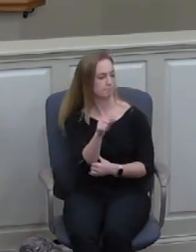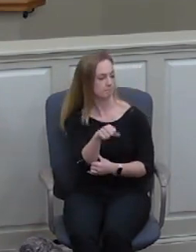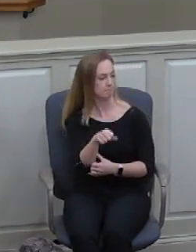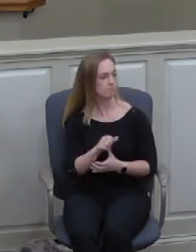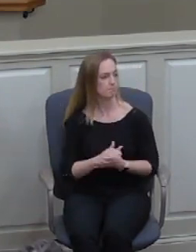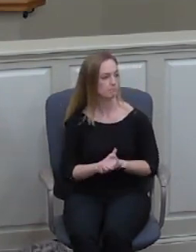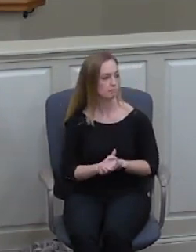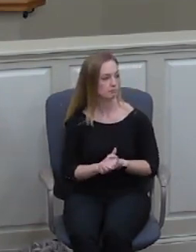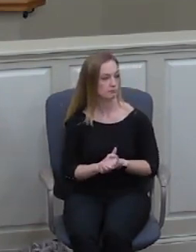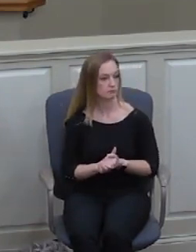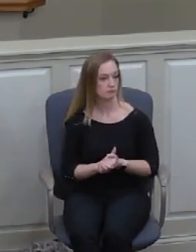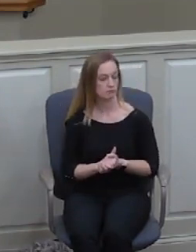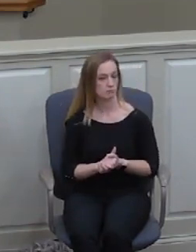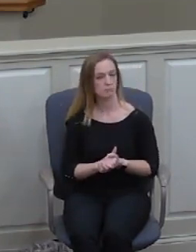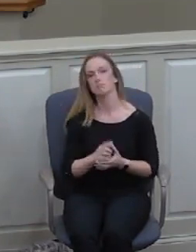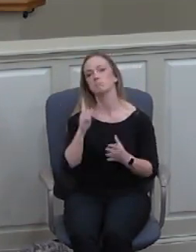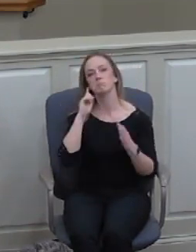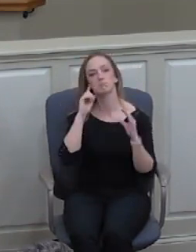Okay.